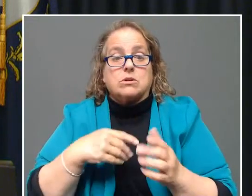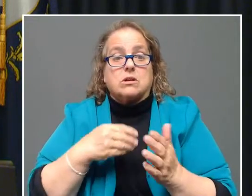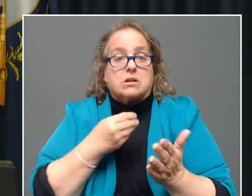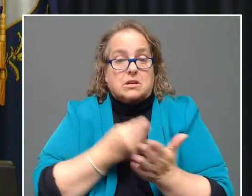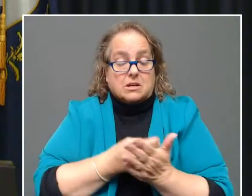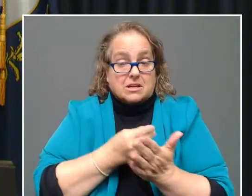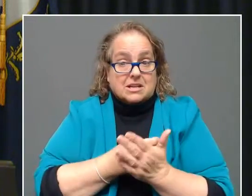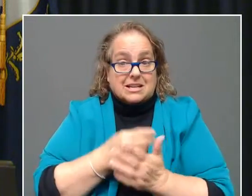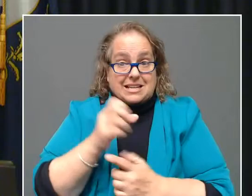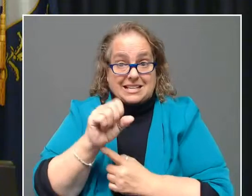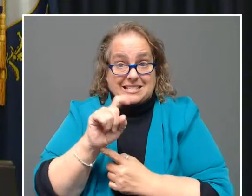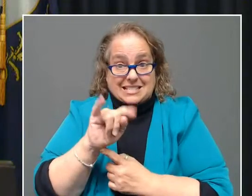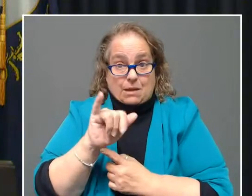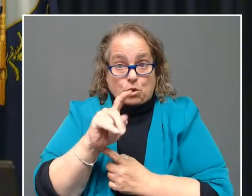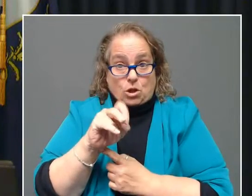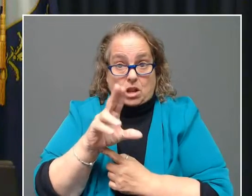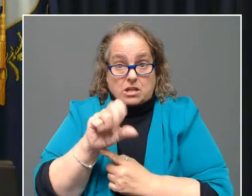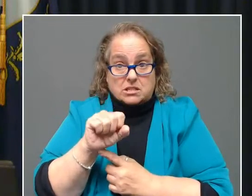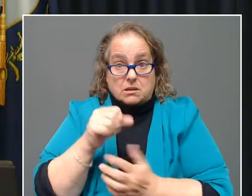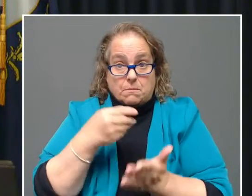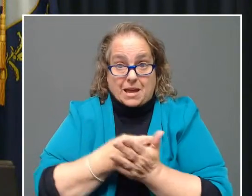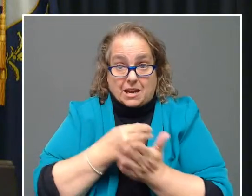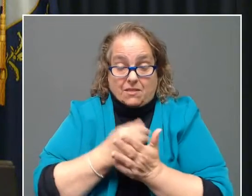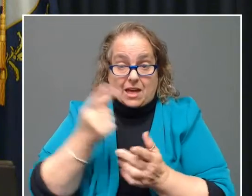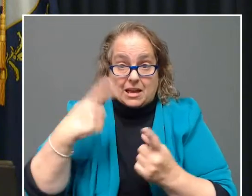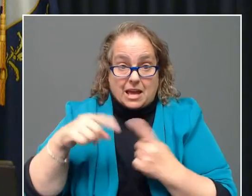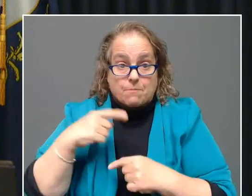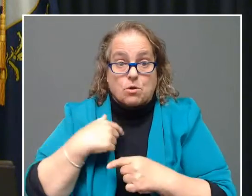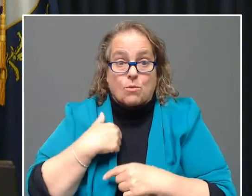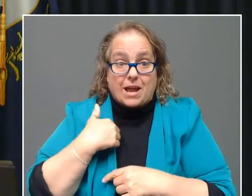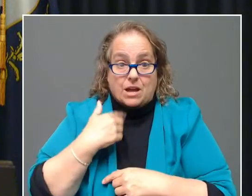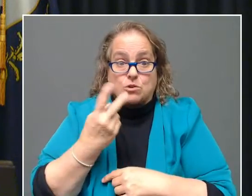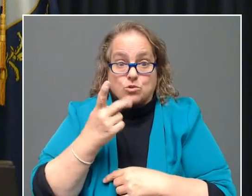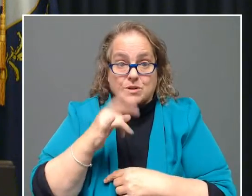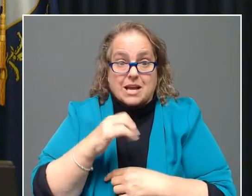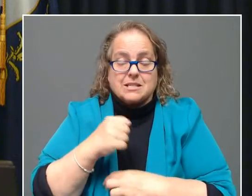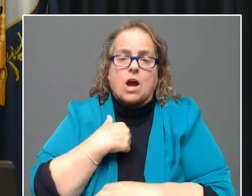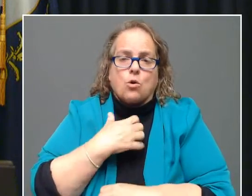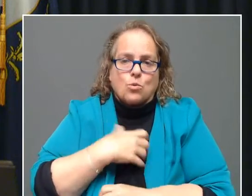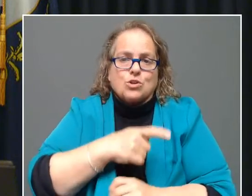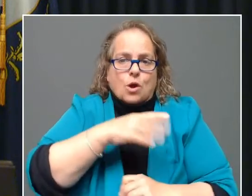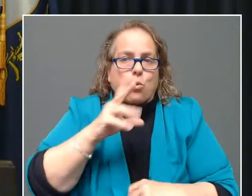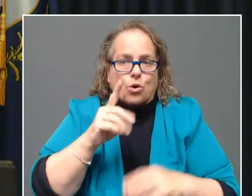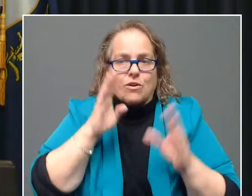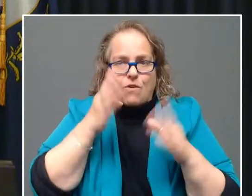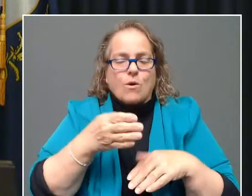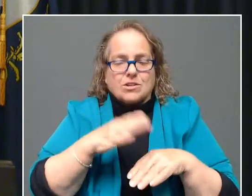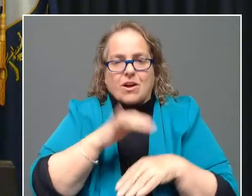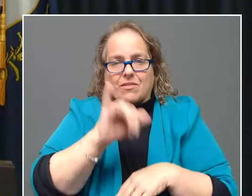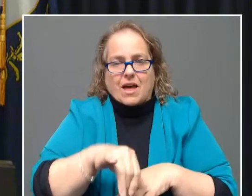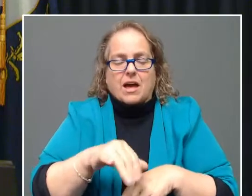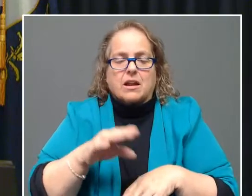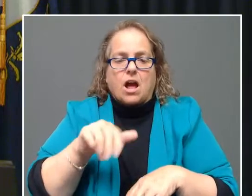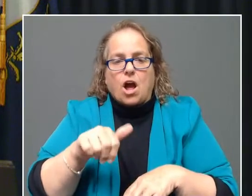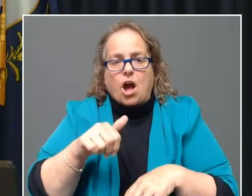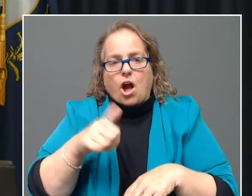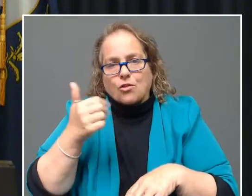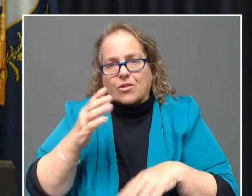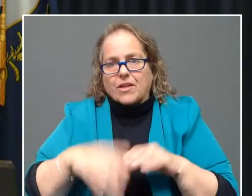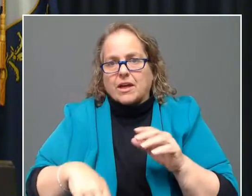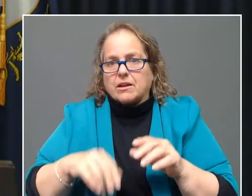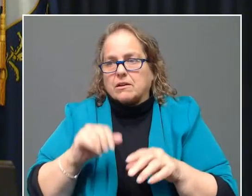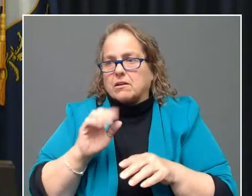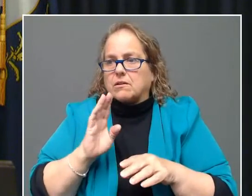2 days. Certainly, this is what I wish they'd focus on, as opposed to overriding some vetoes where